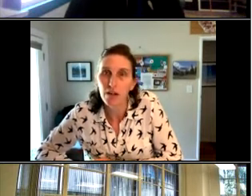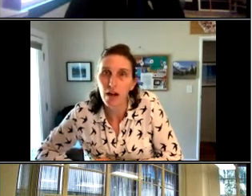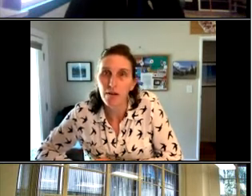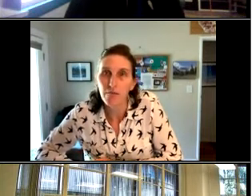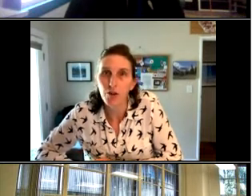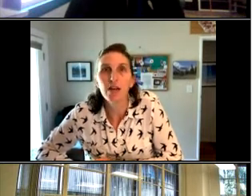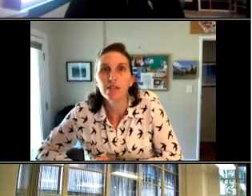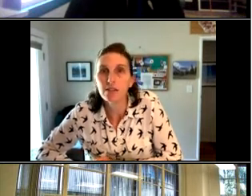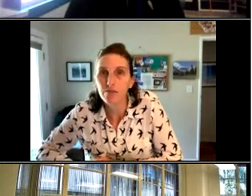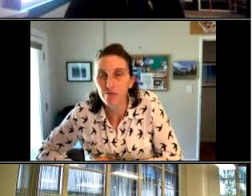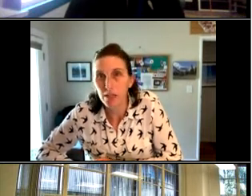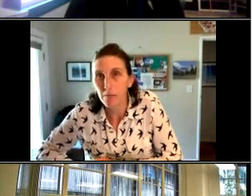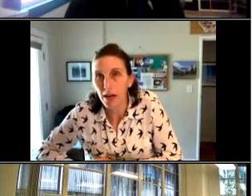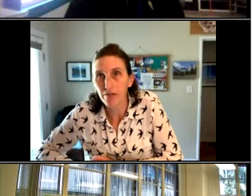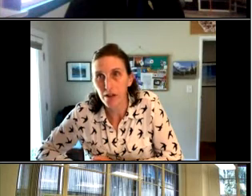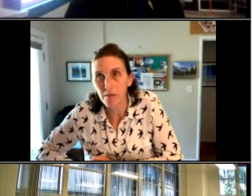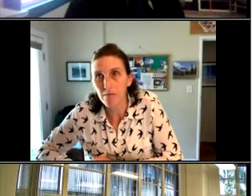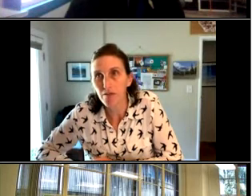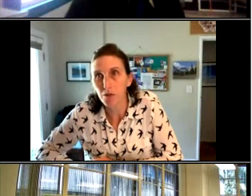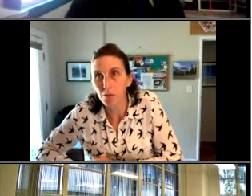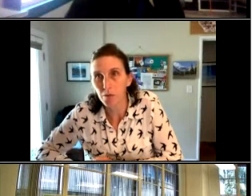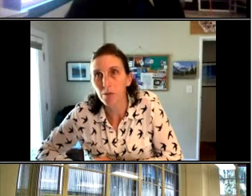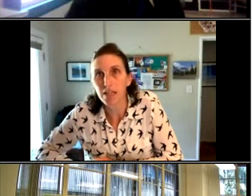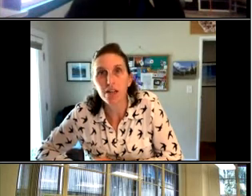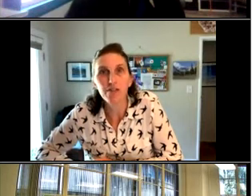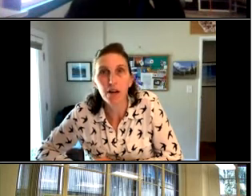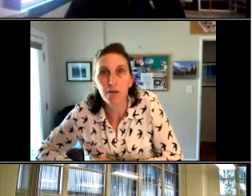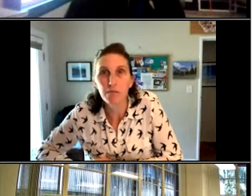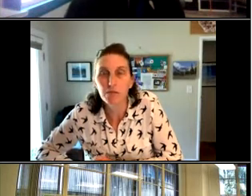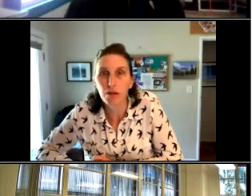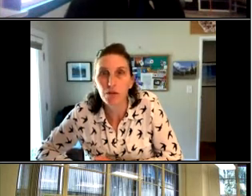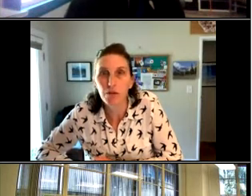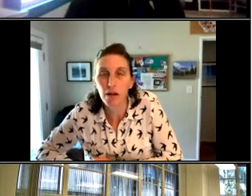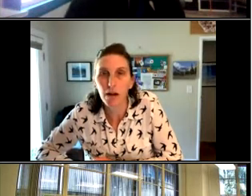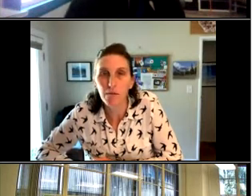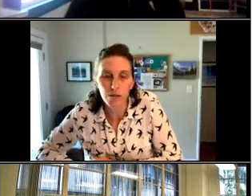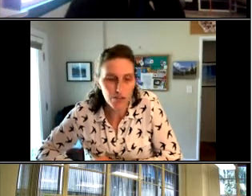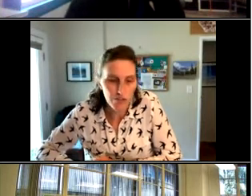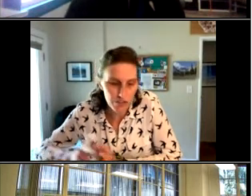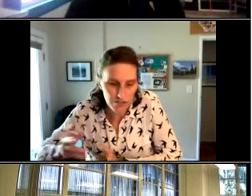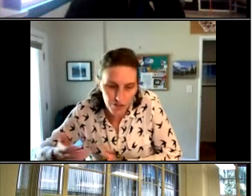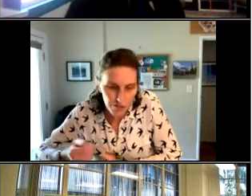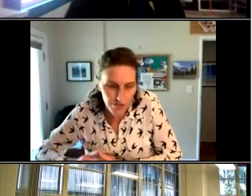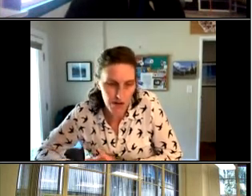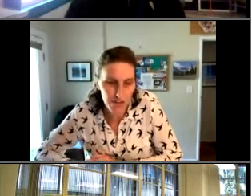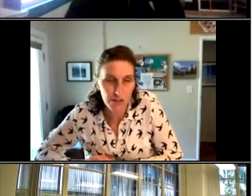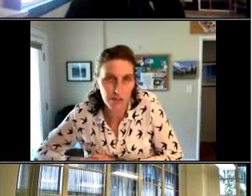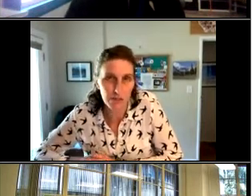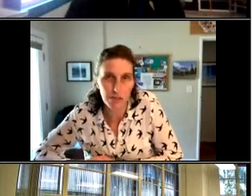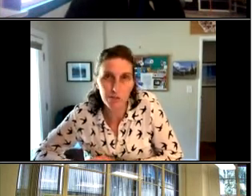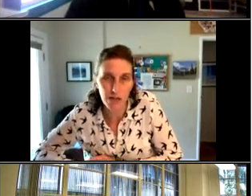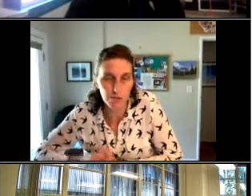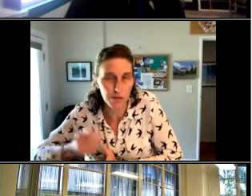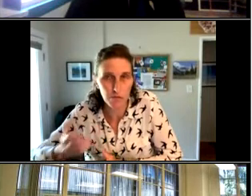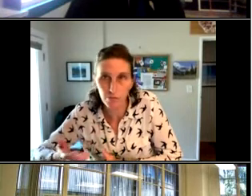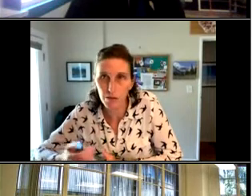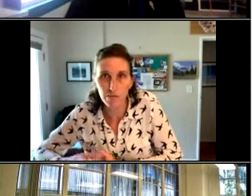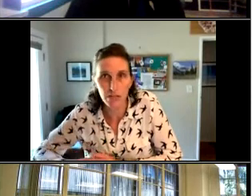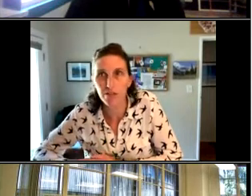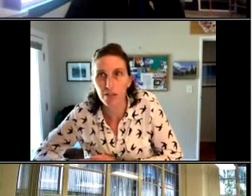for honest feedback from the folks we really want to hear from. So those are just a few of my thoughts in